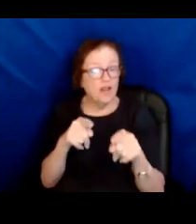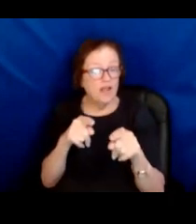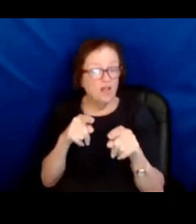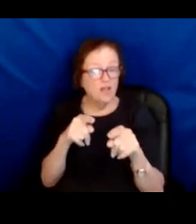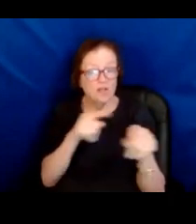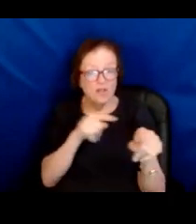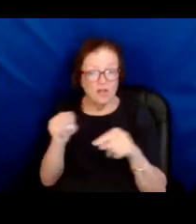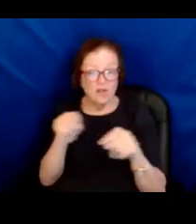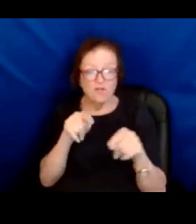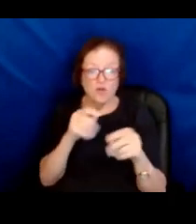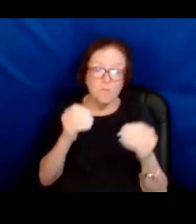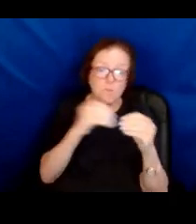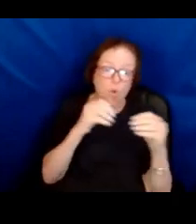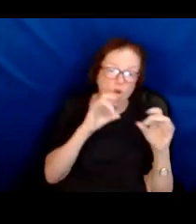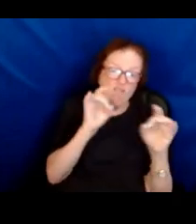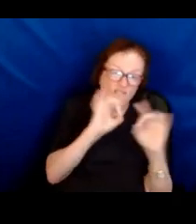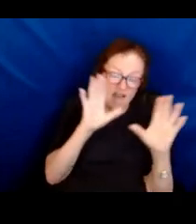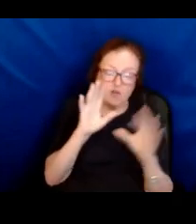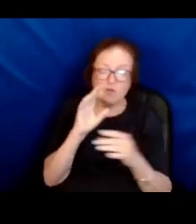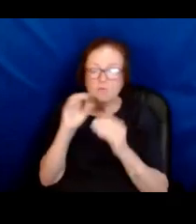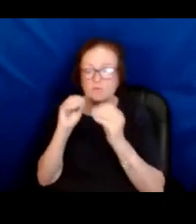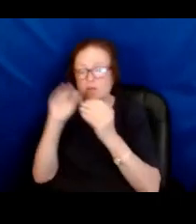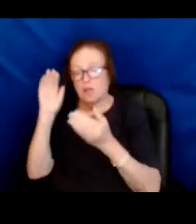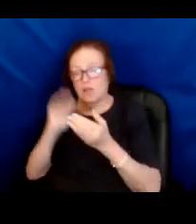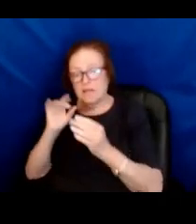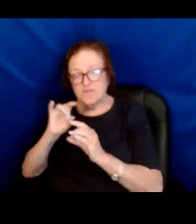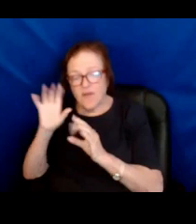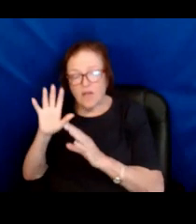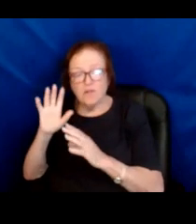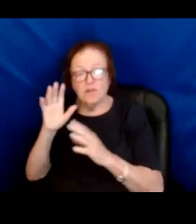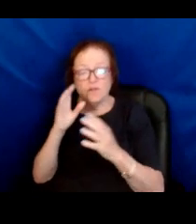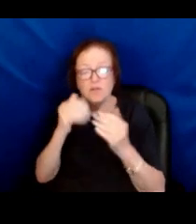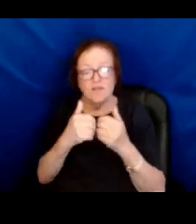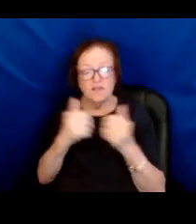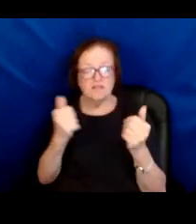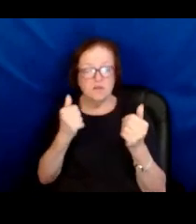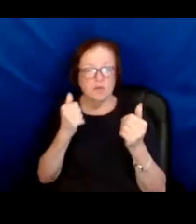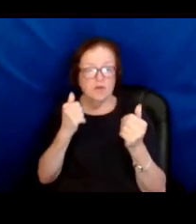less violent folks, or separated by type of